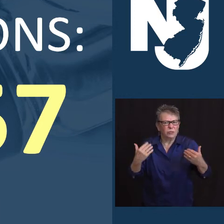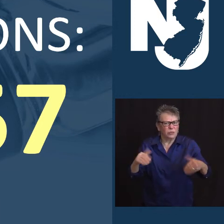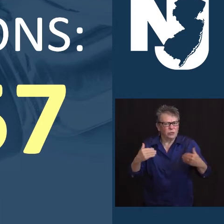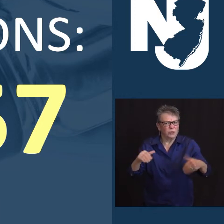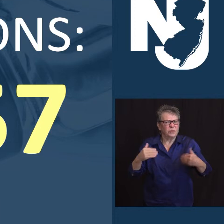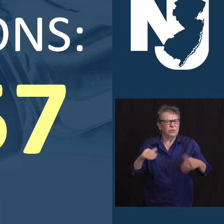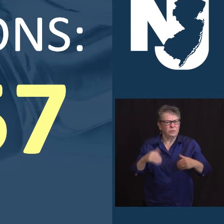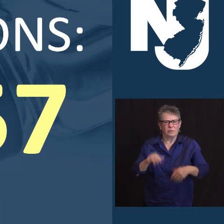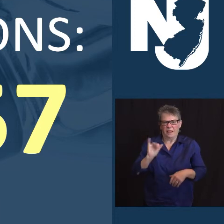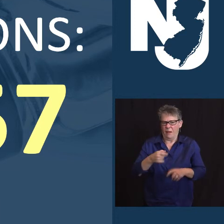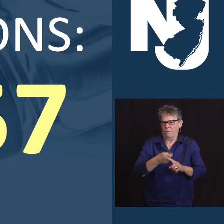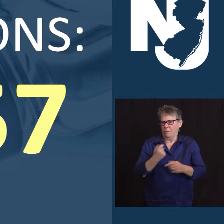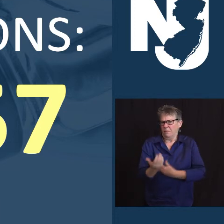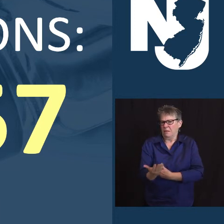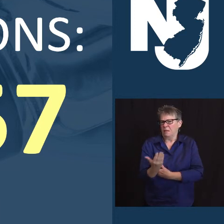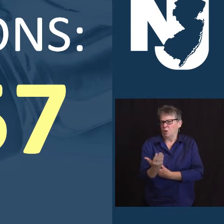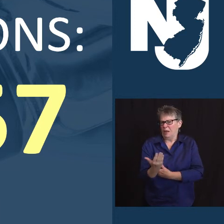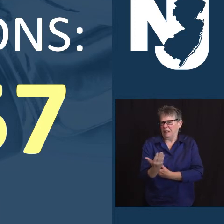that breaks down to